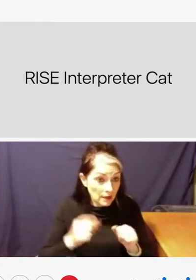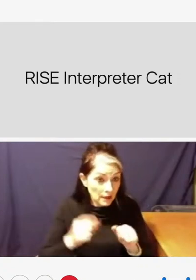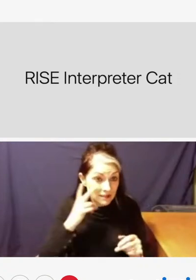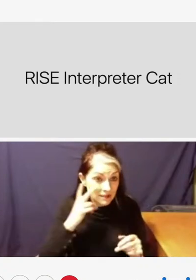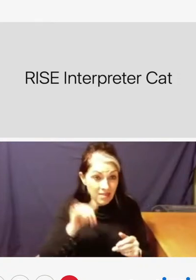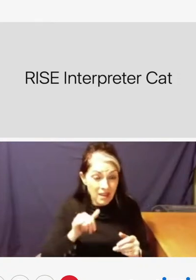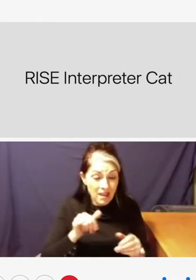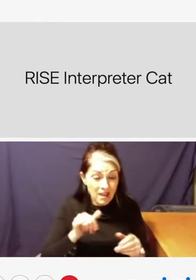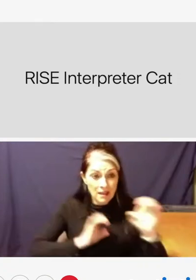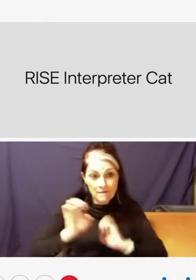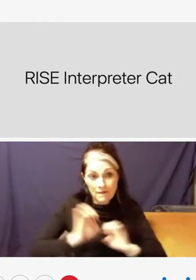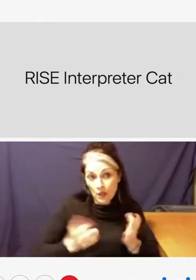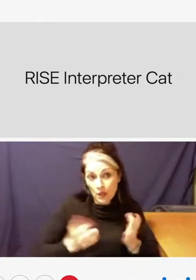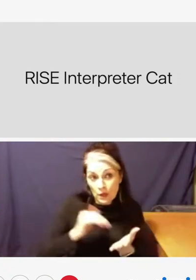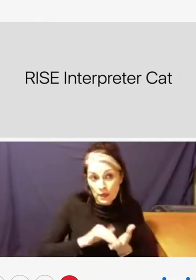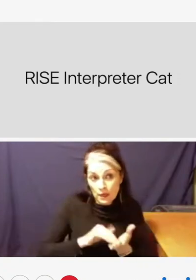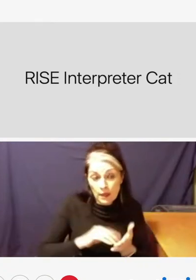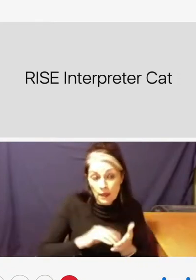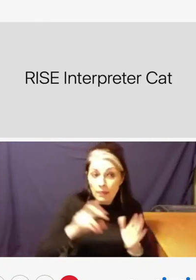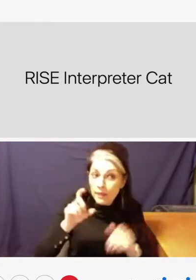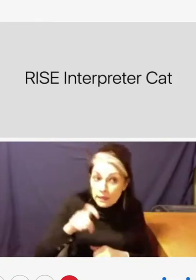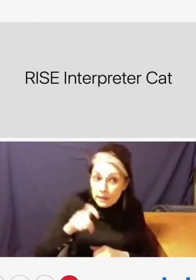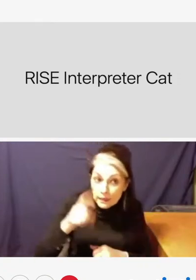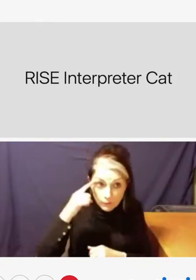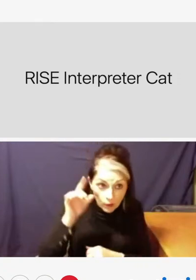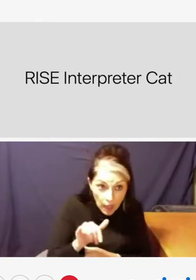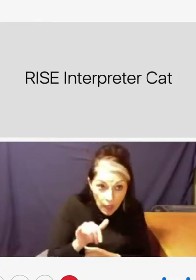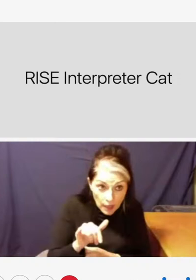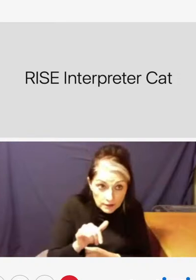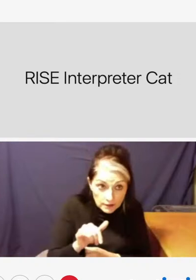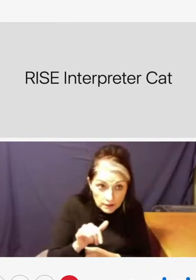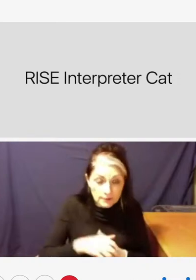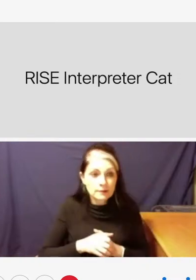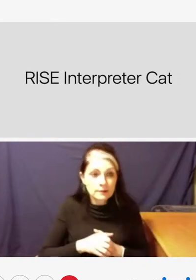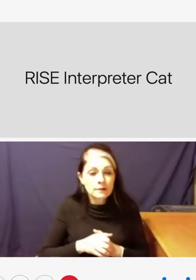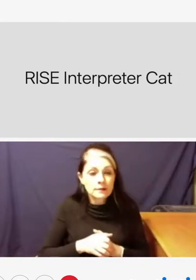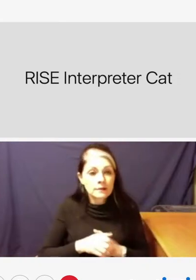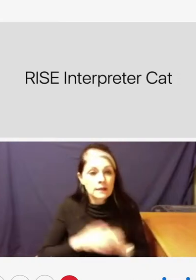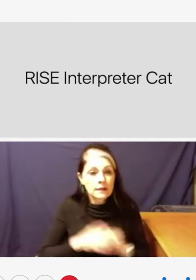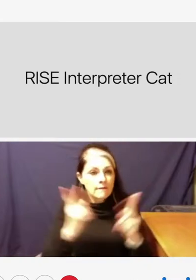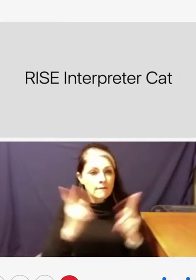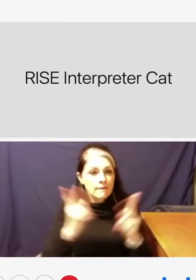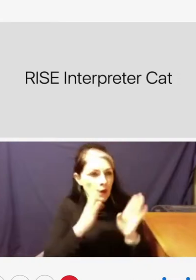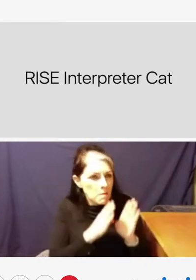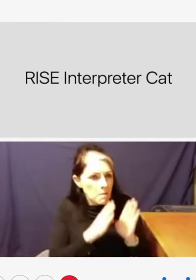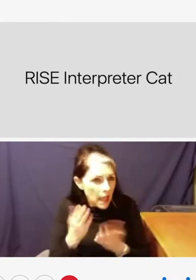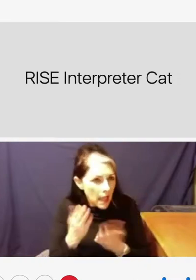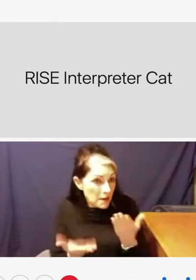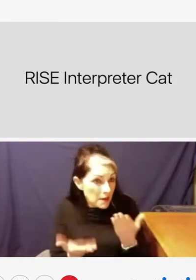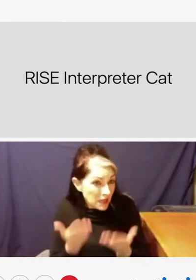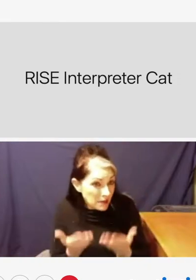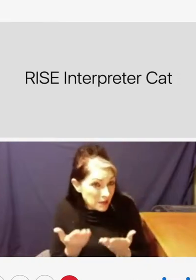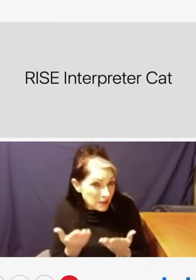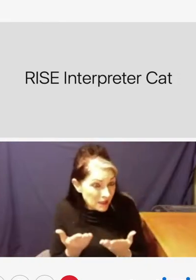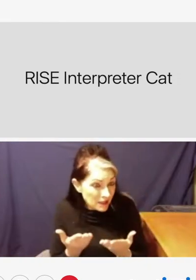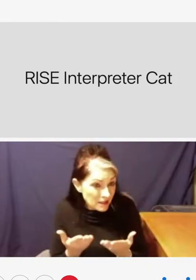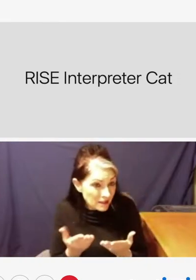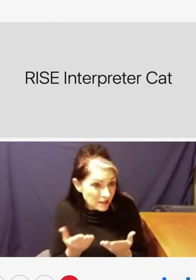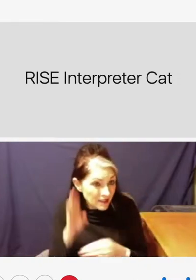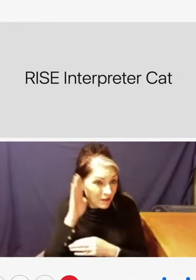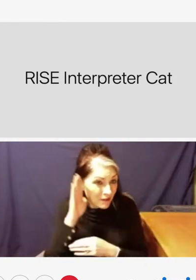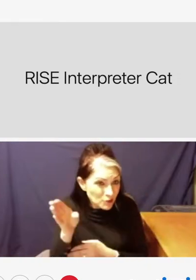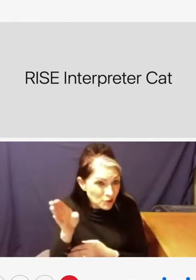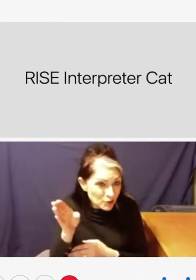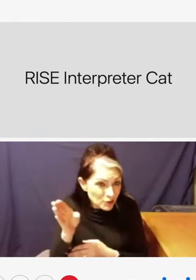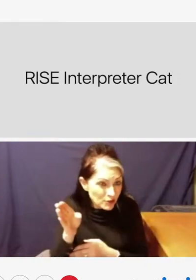need for them and come up with a plan maybe of you know in the future you know so that teachers